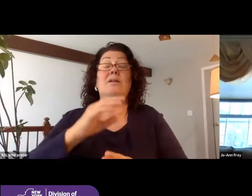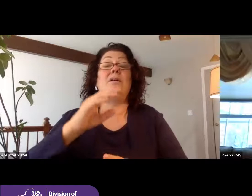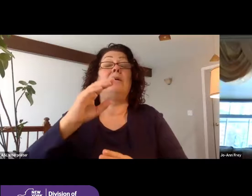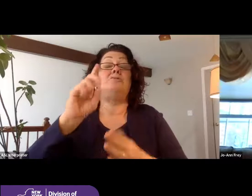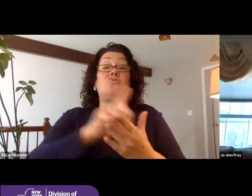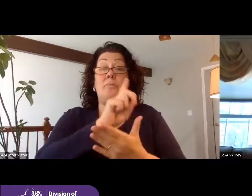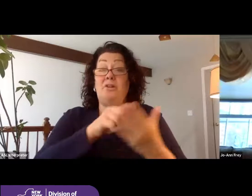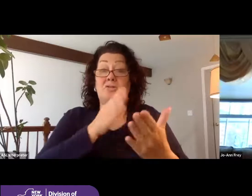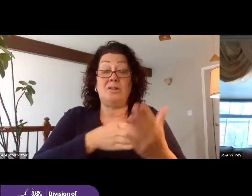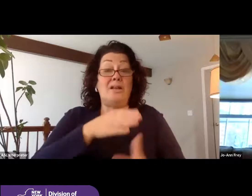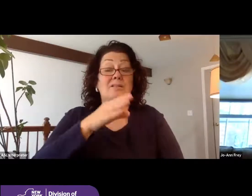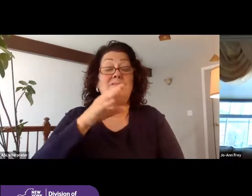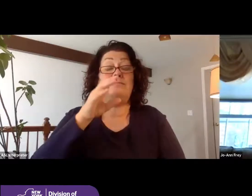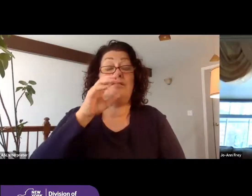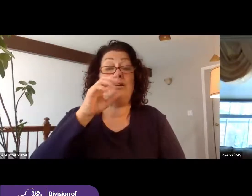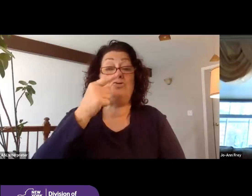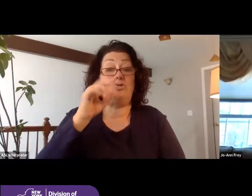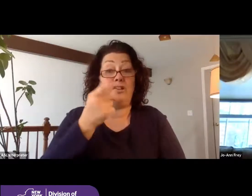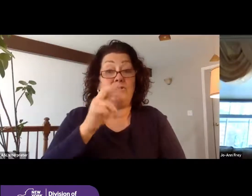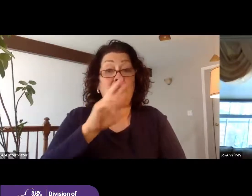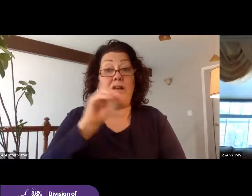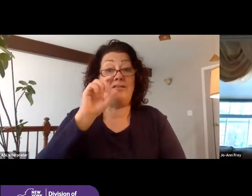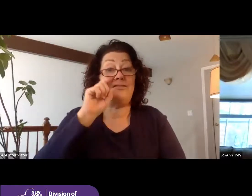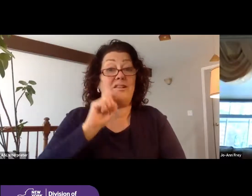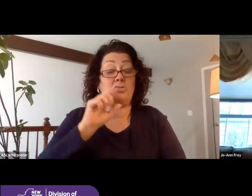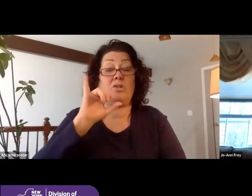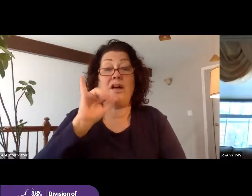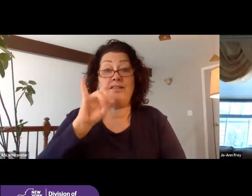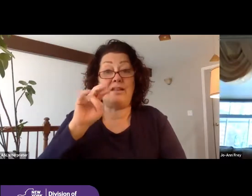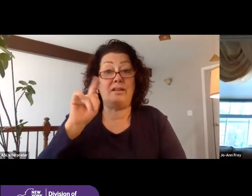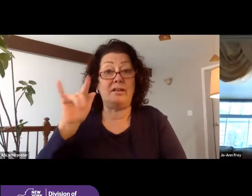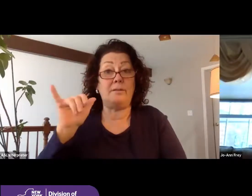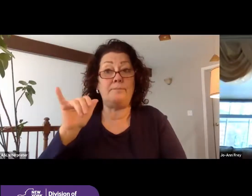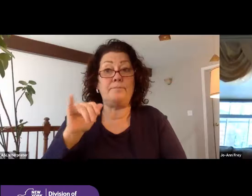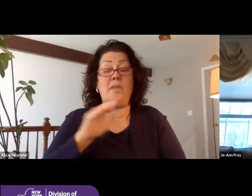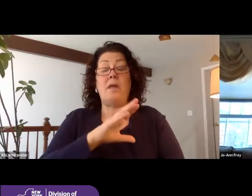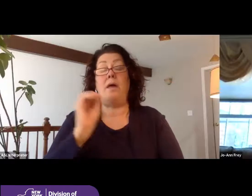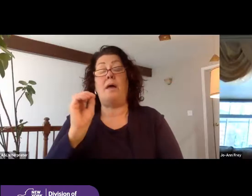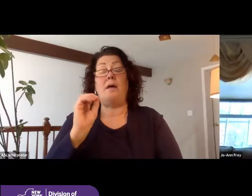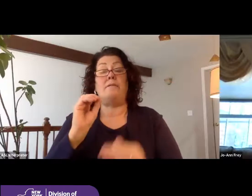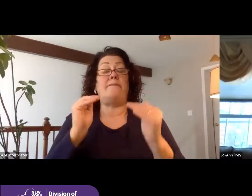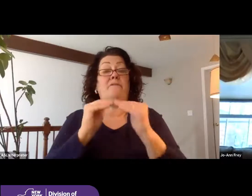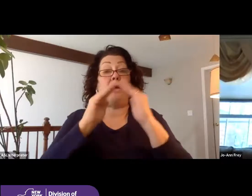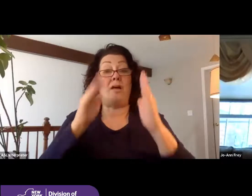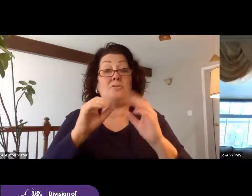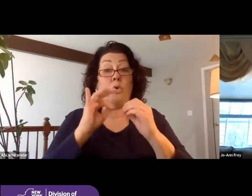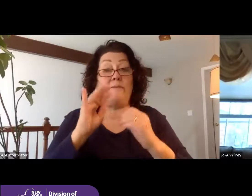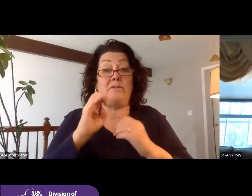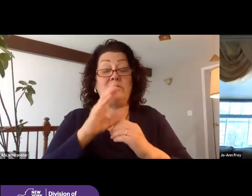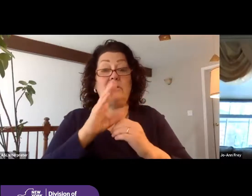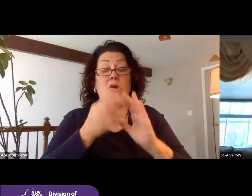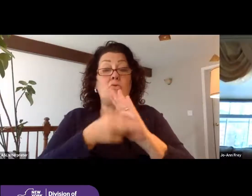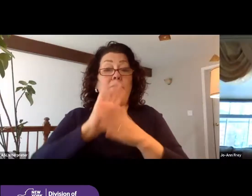gender identity. And finally, the Fair Housing Office and its grantees reviewed all records